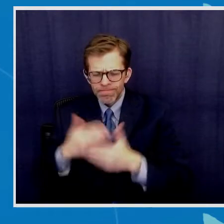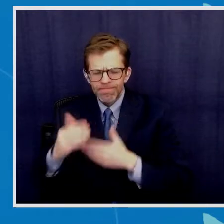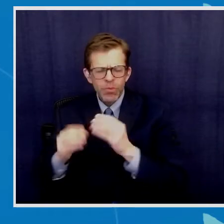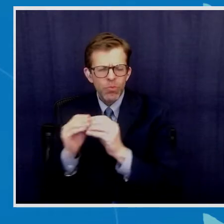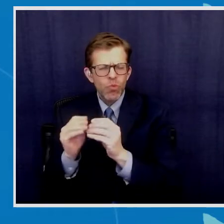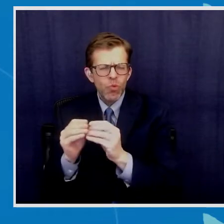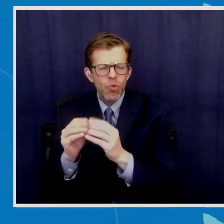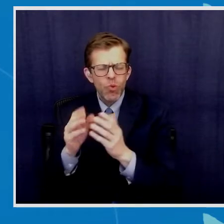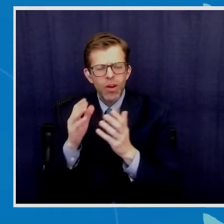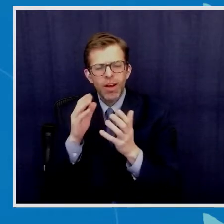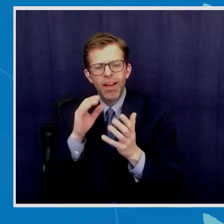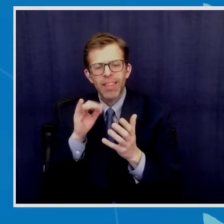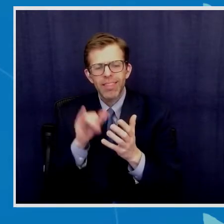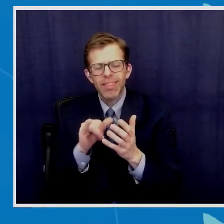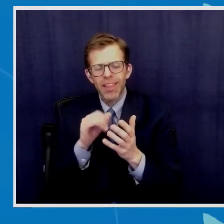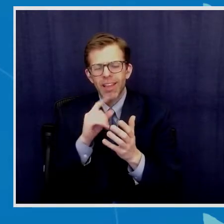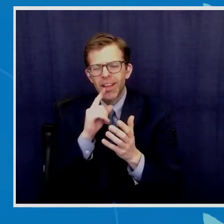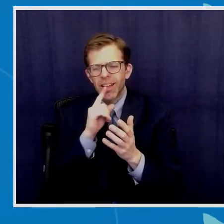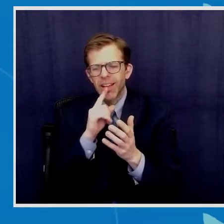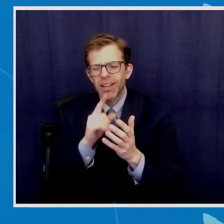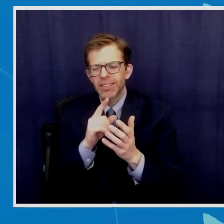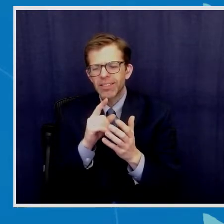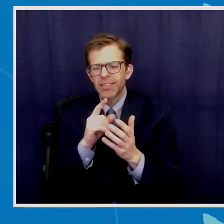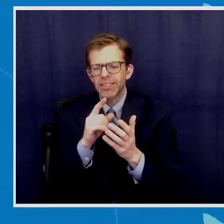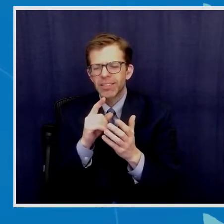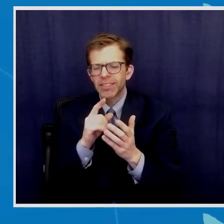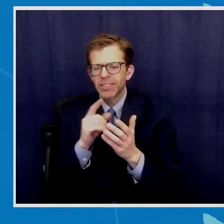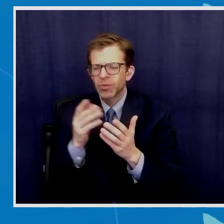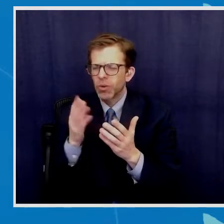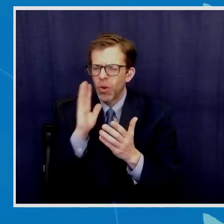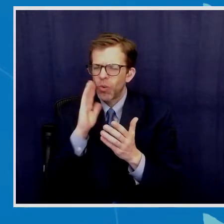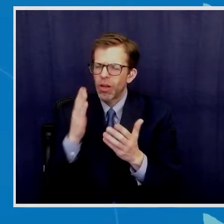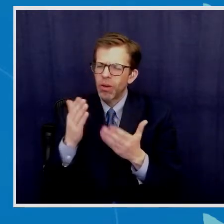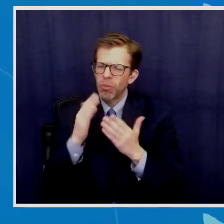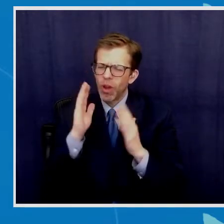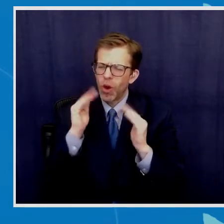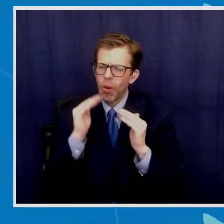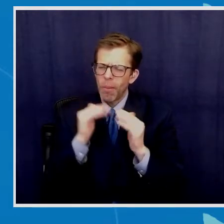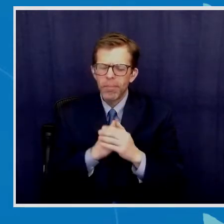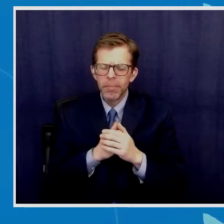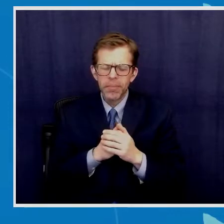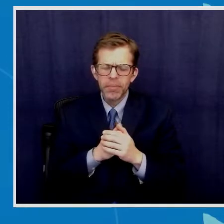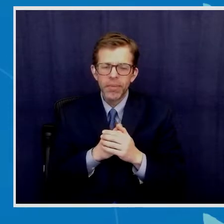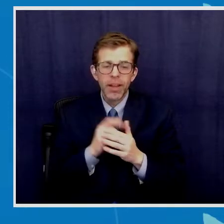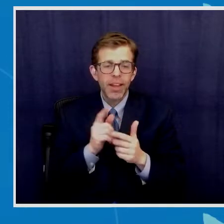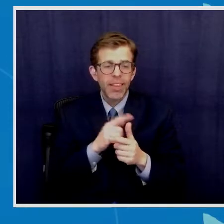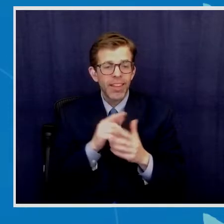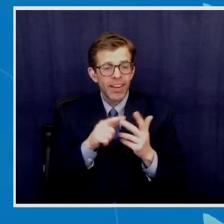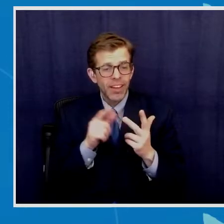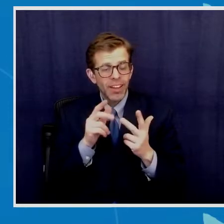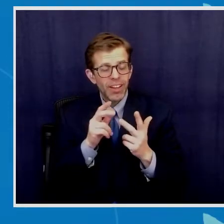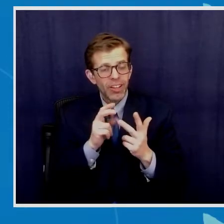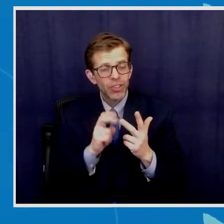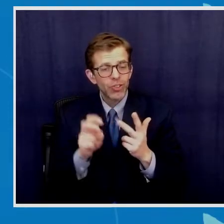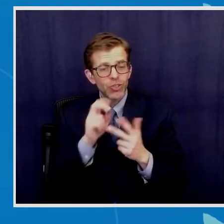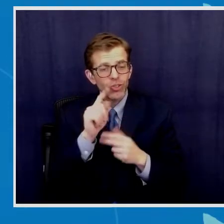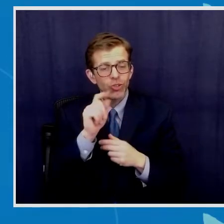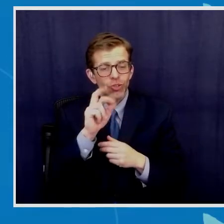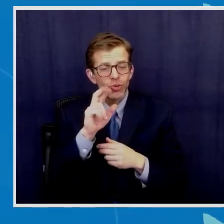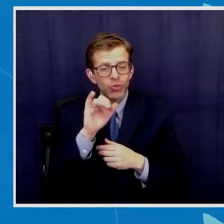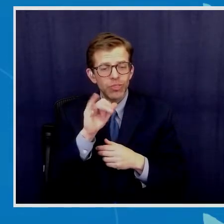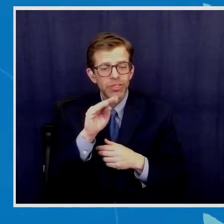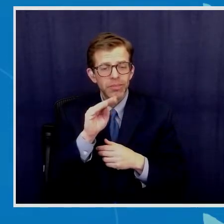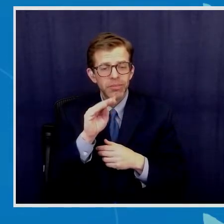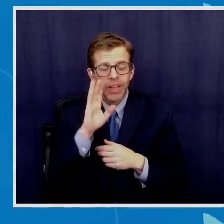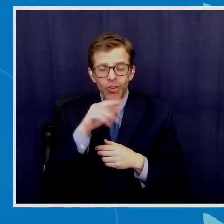is, that brings hope. Then we have tourism, and I know that, the tourist industry